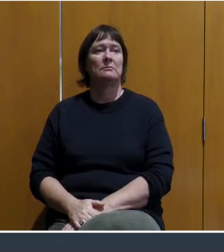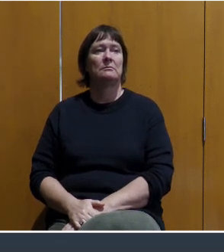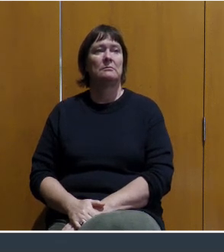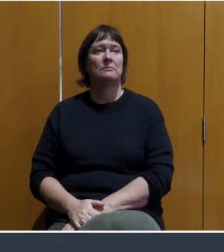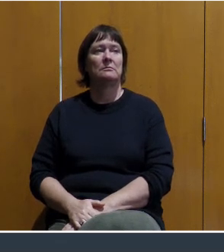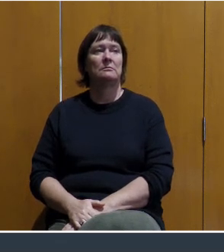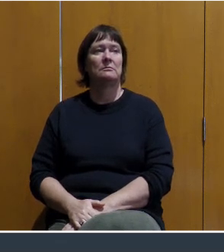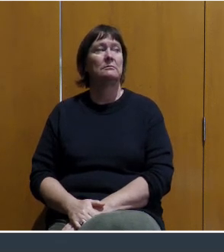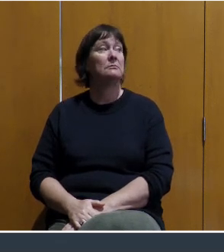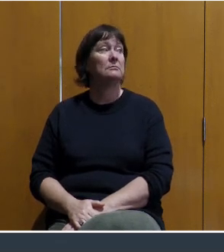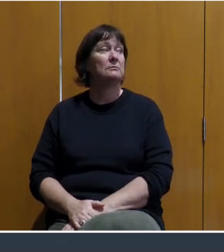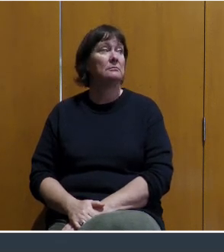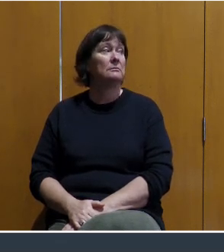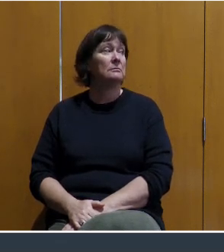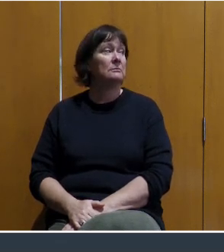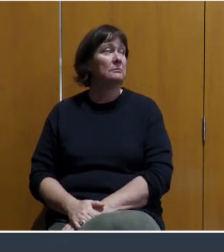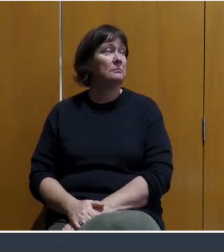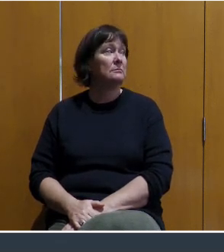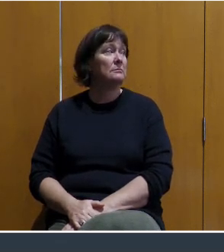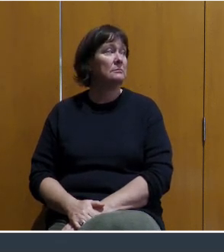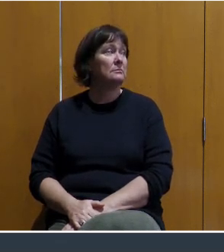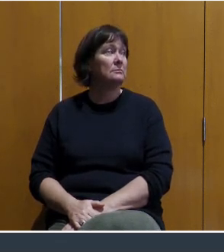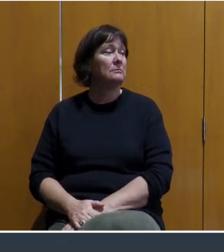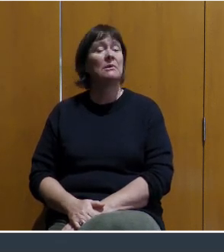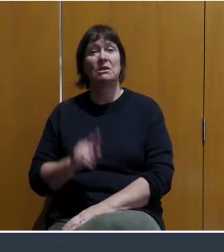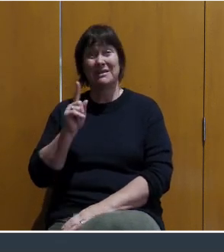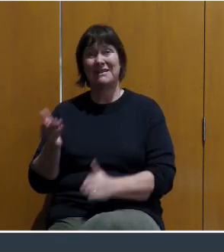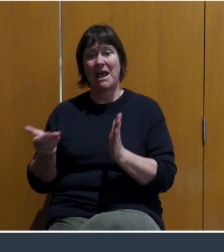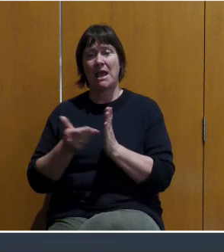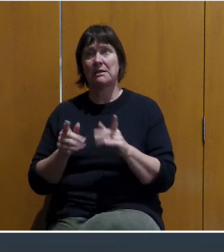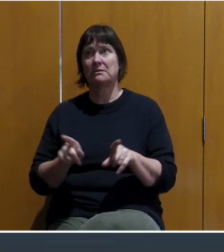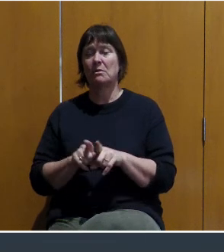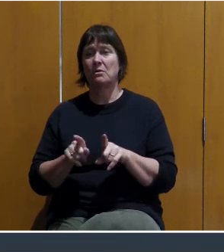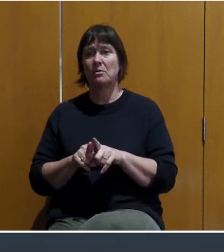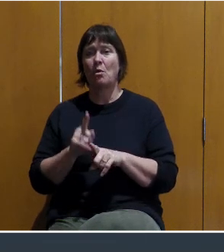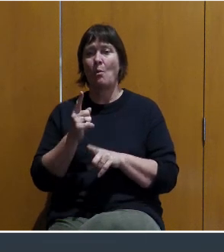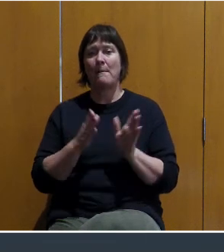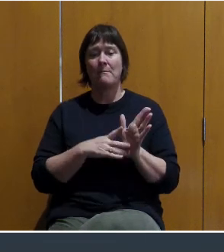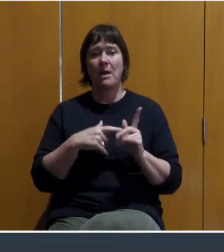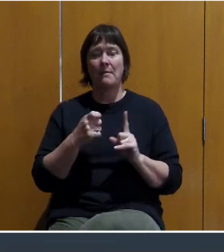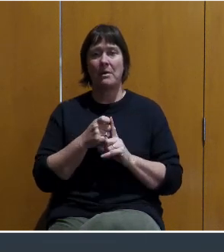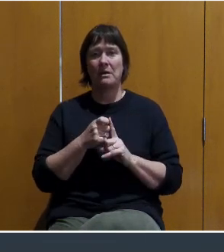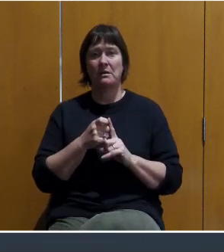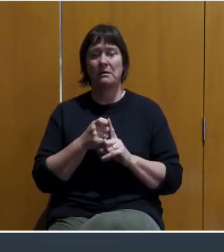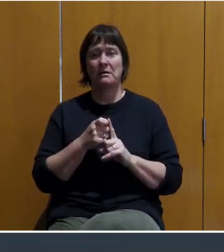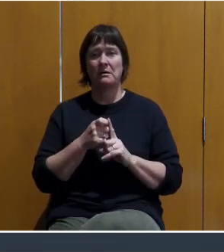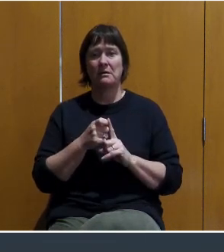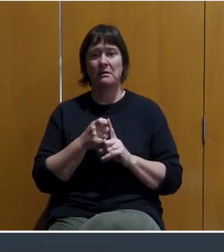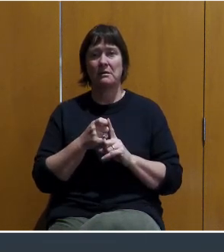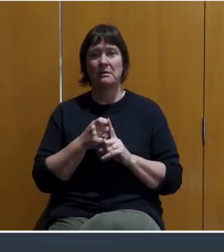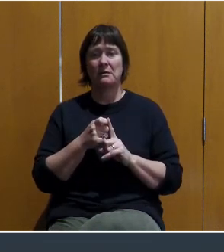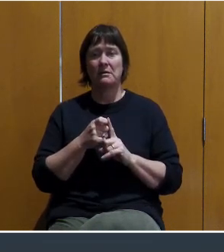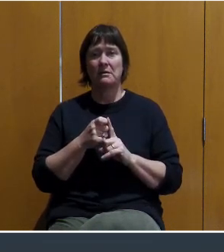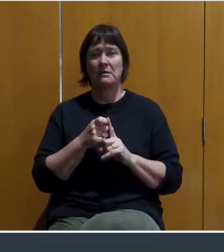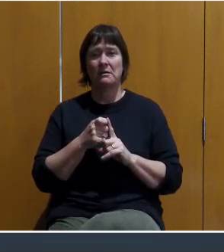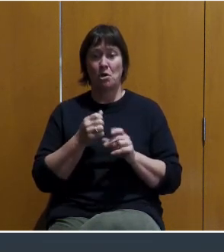Councillor Crystal. Yeah, just through the mayor, just further on from that, because I noticed on one of the maps, they call the area